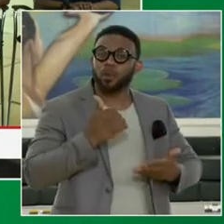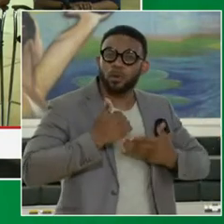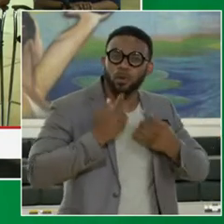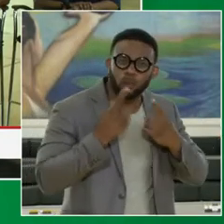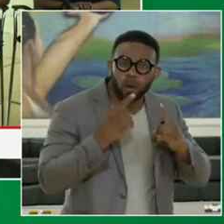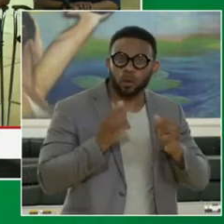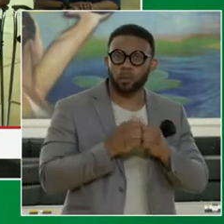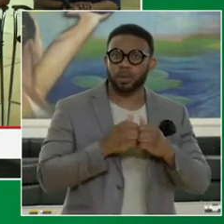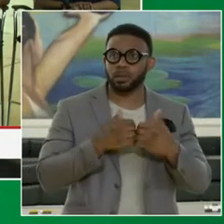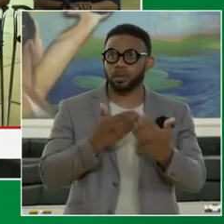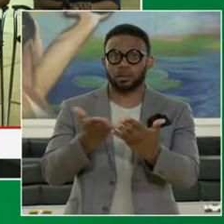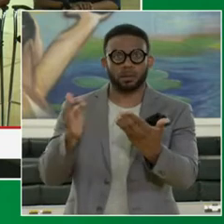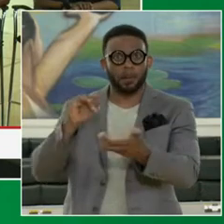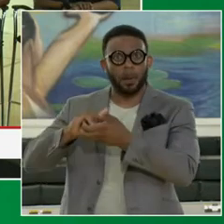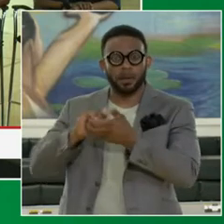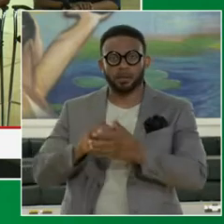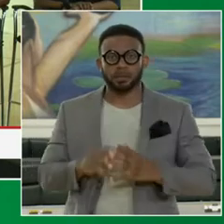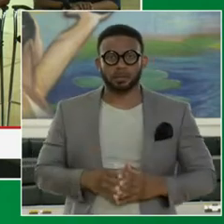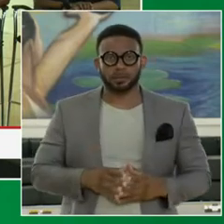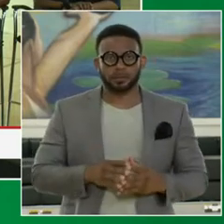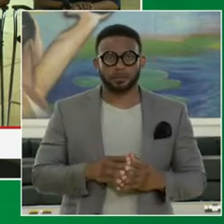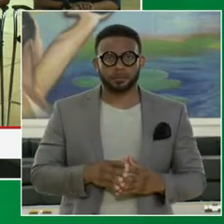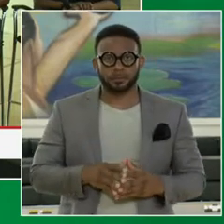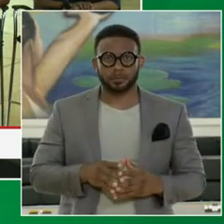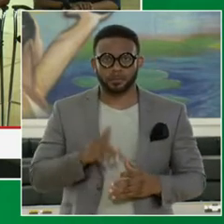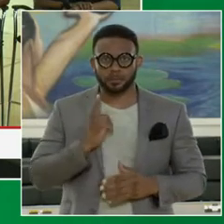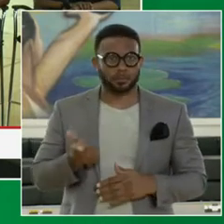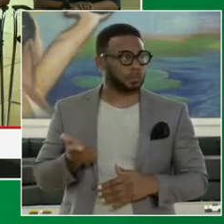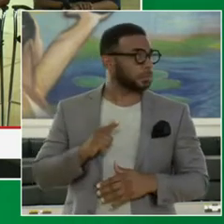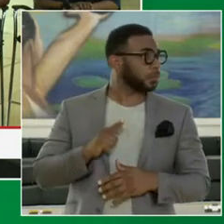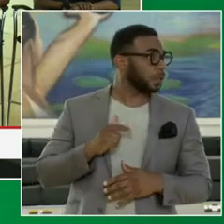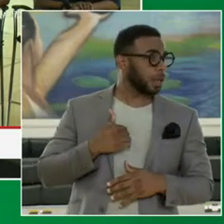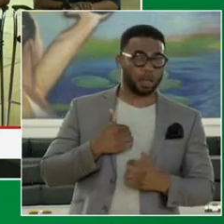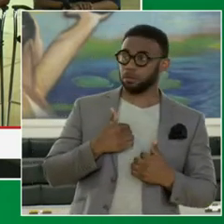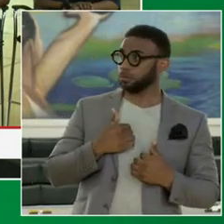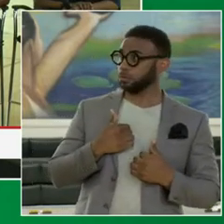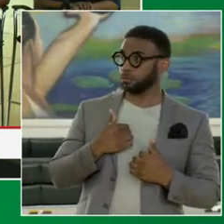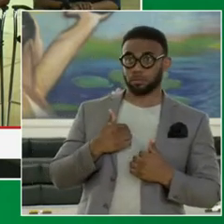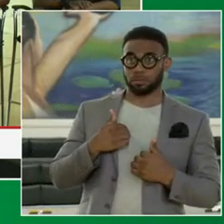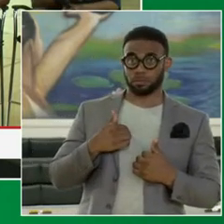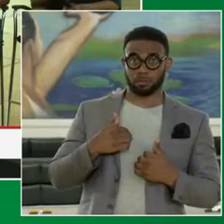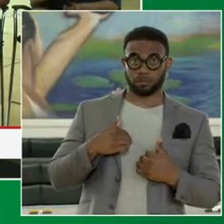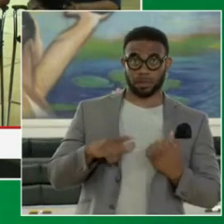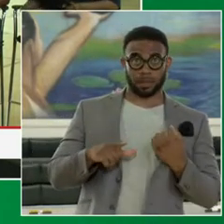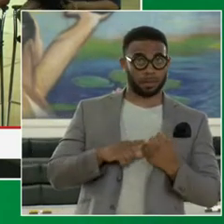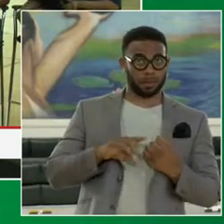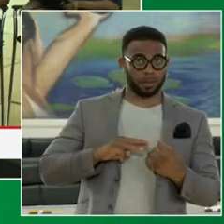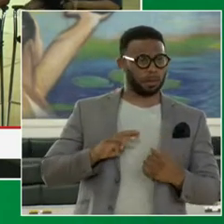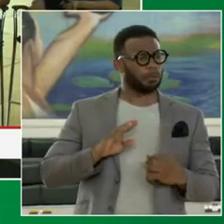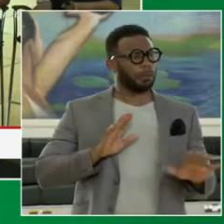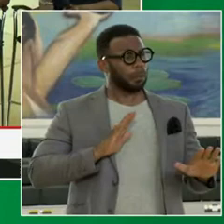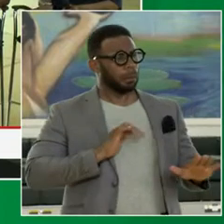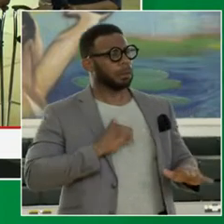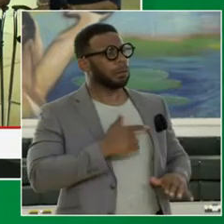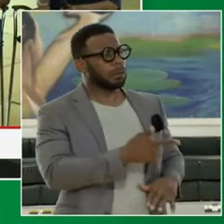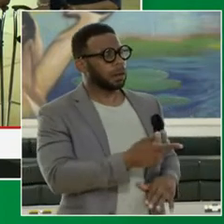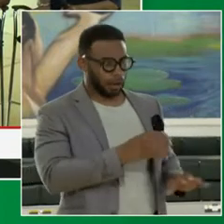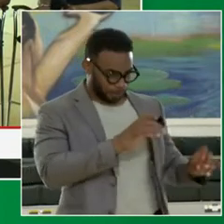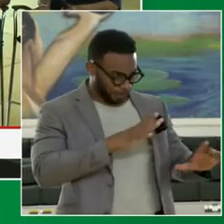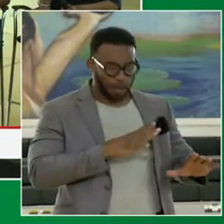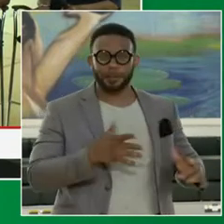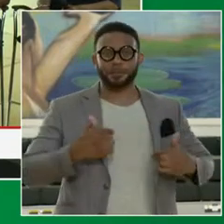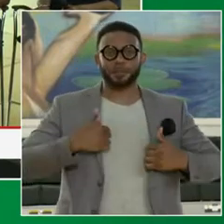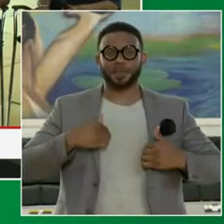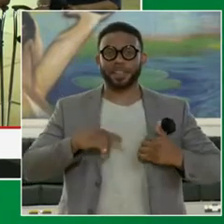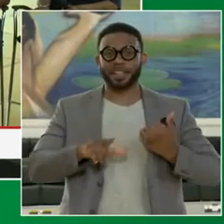work with partner agencies? Sure. I can talk to a little bit of it unless anybody else wants to jump on it. I can jump in after. Okay. Just